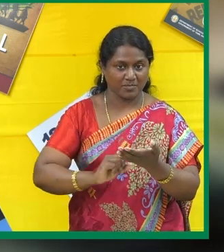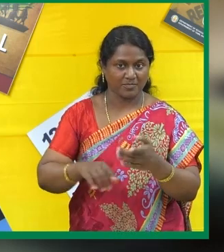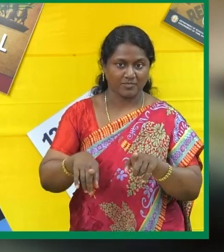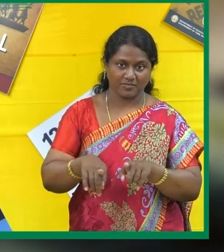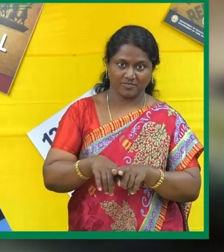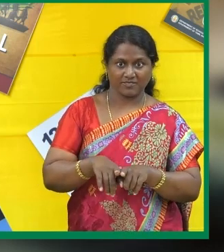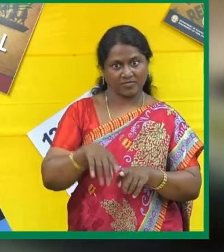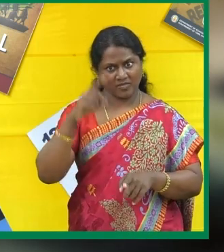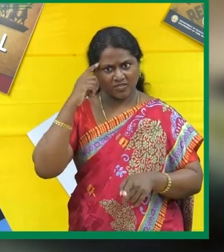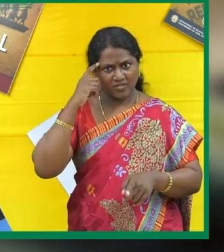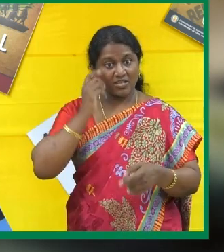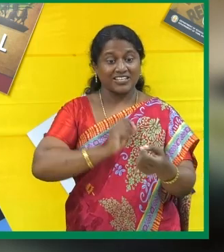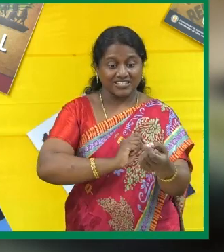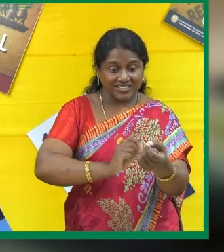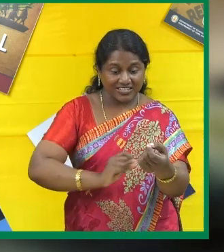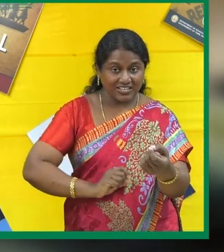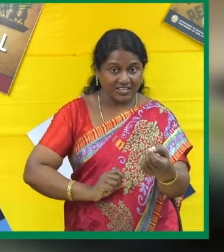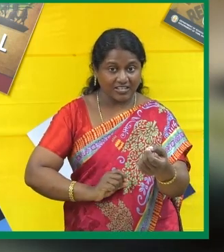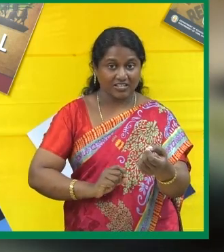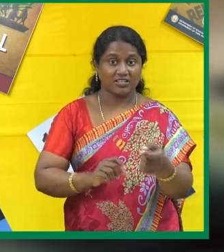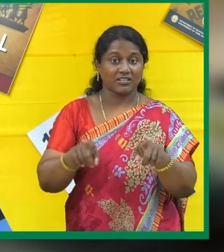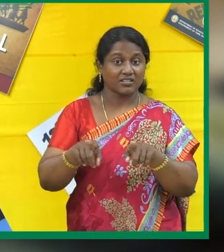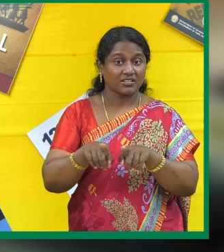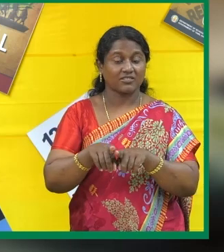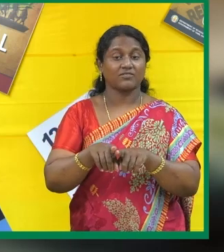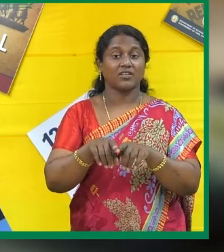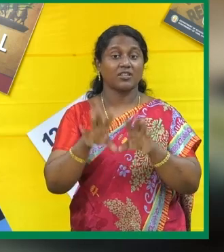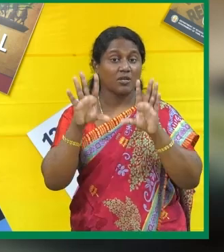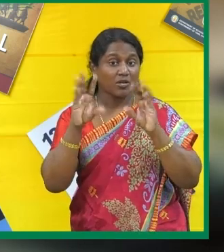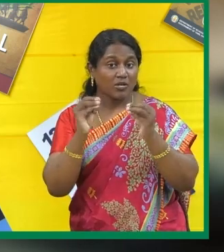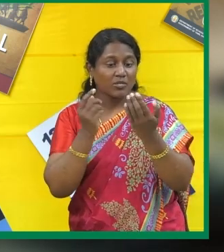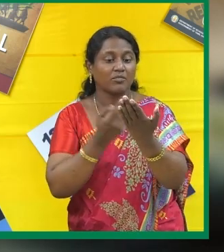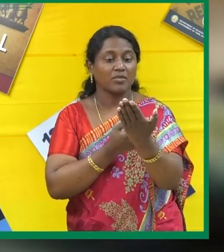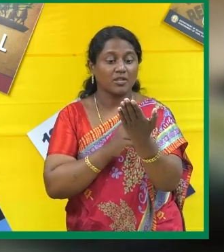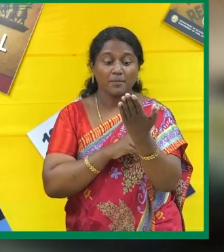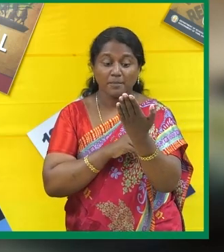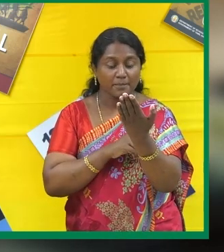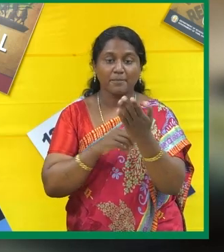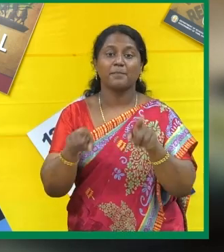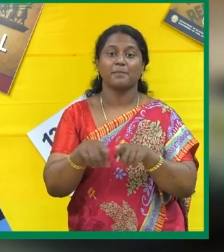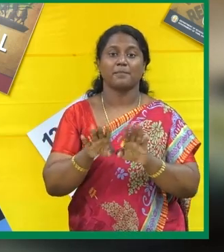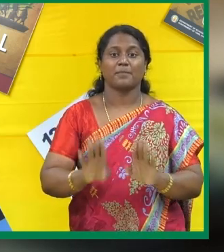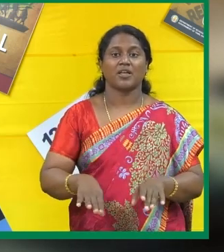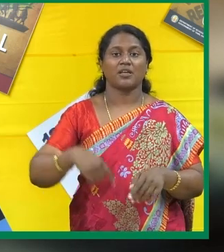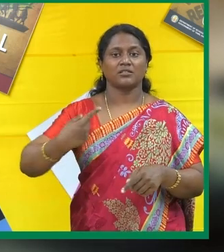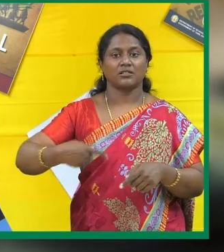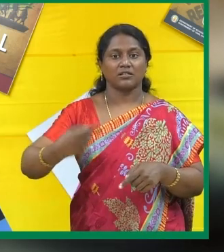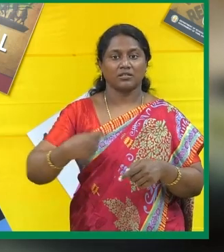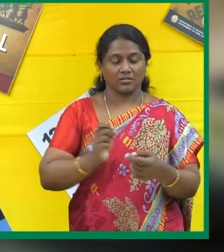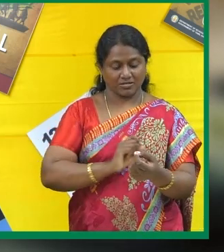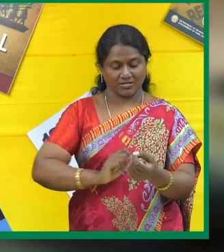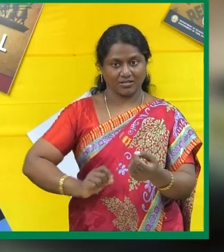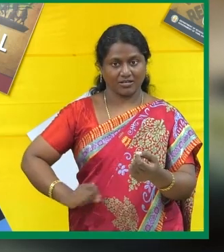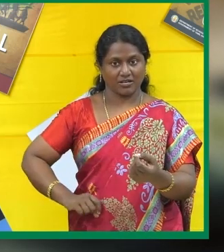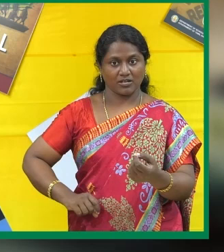policy to write down, then clear your mistakes, doubts, everything you clear. Underline your mistakes and correct it. Again and again, if you write